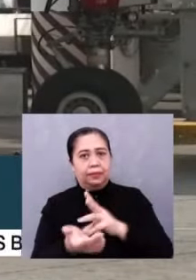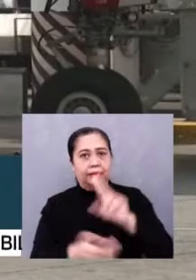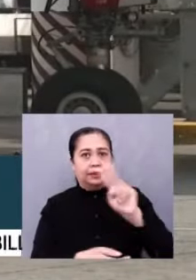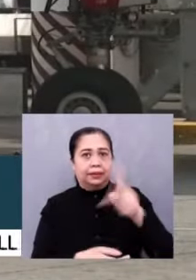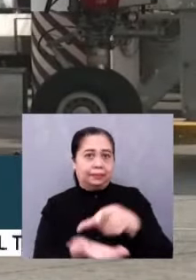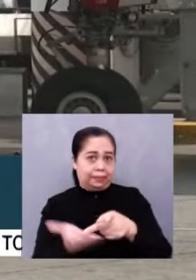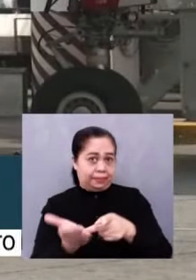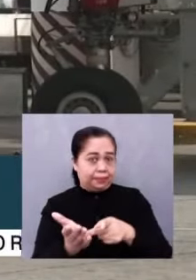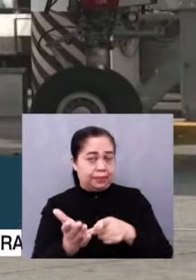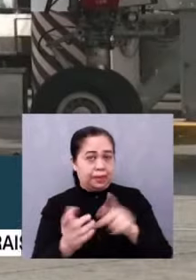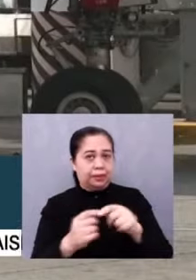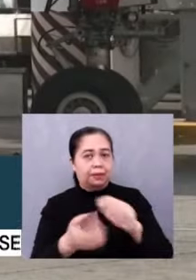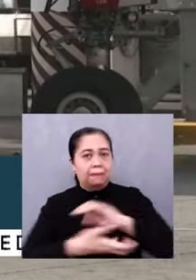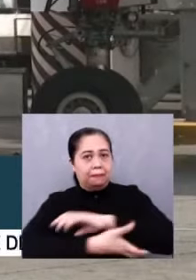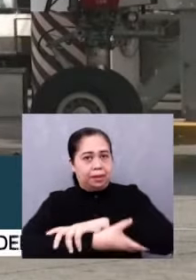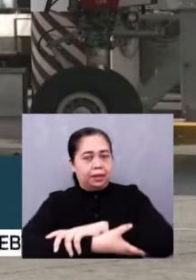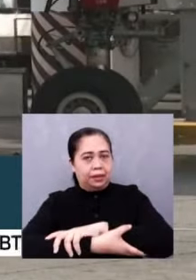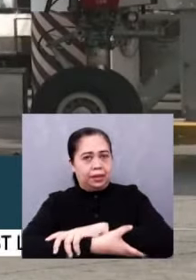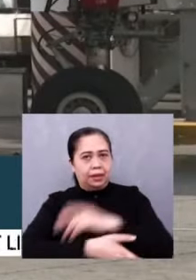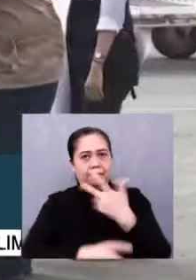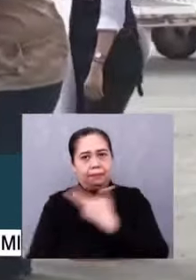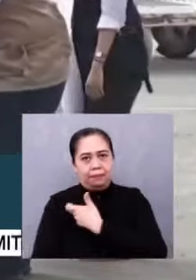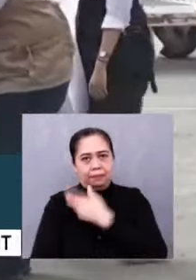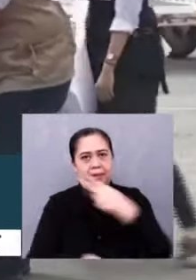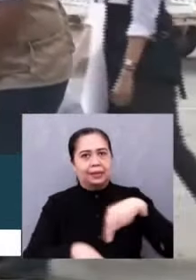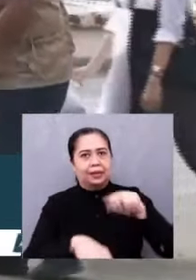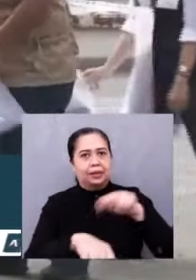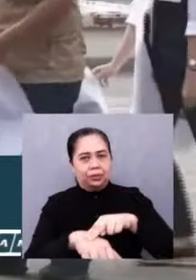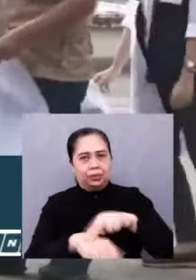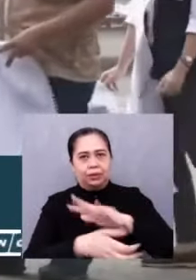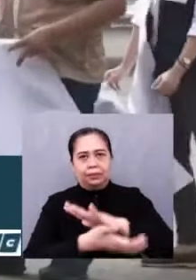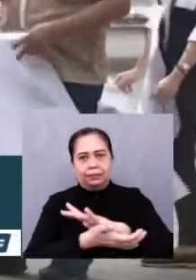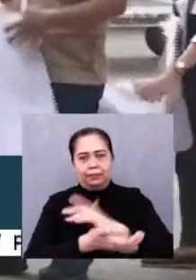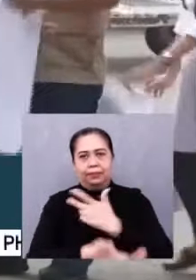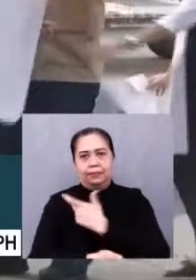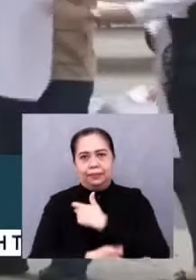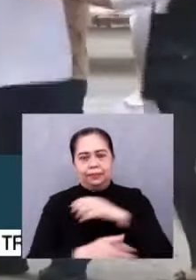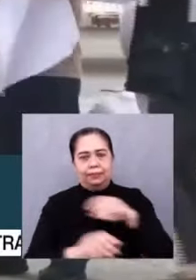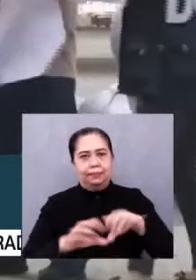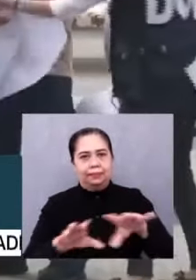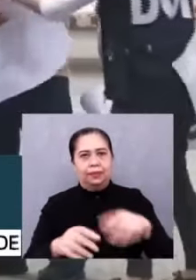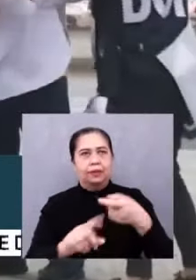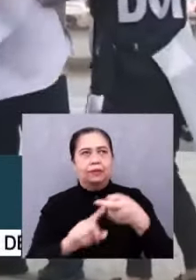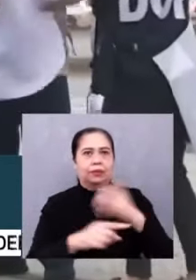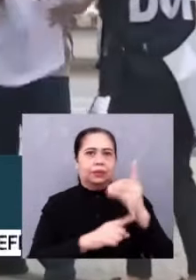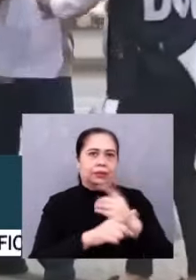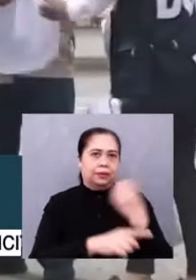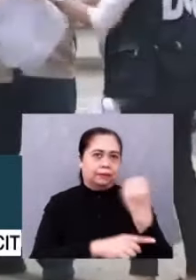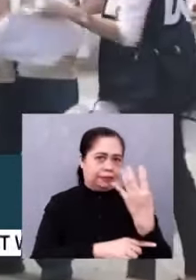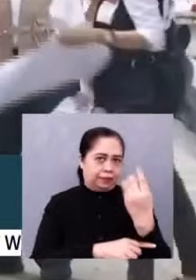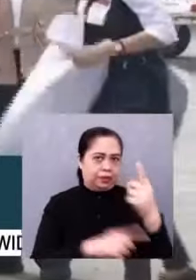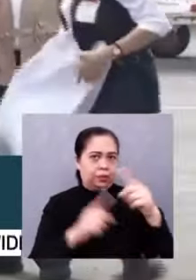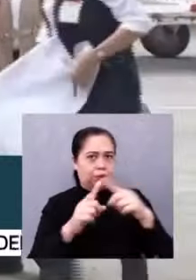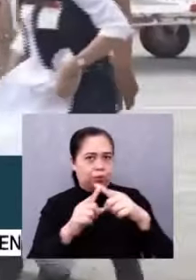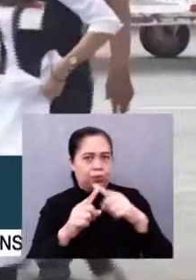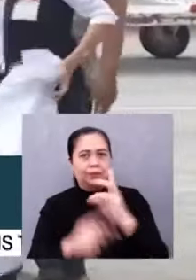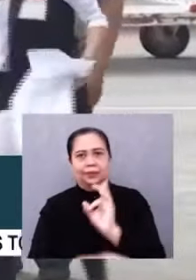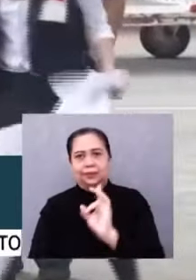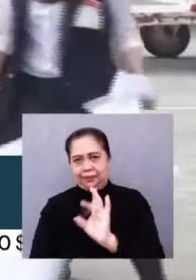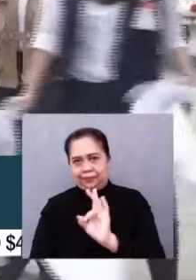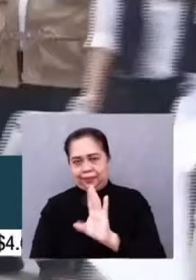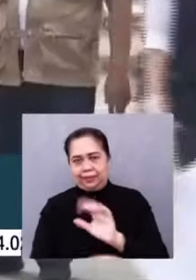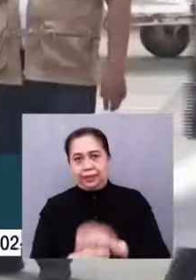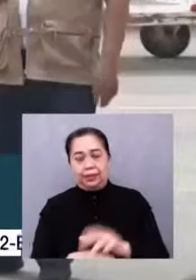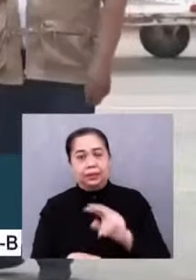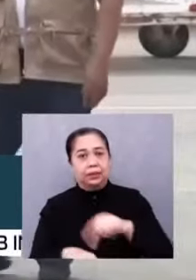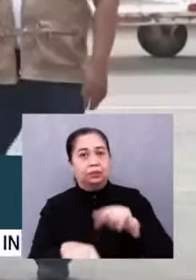the Bayanihan Bakunahan National COVID Vaccination Drive from December 15 to 17. The National